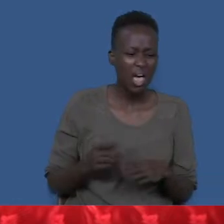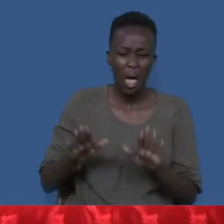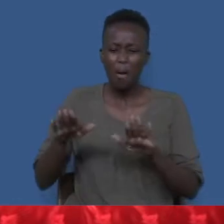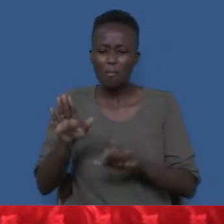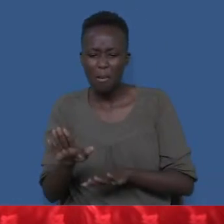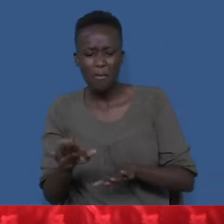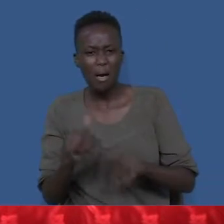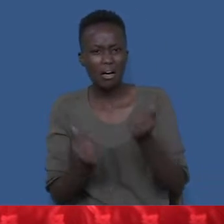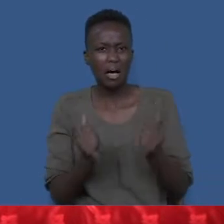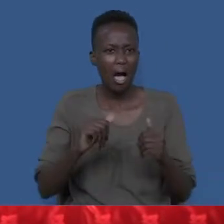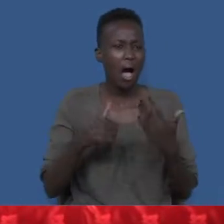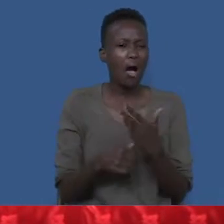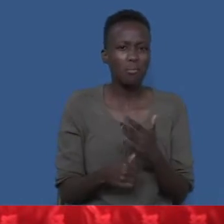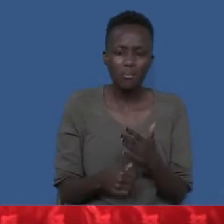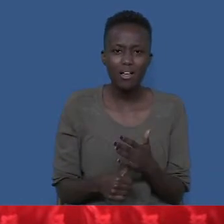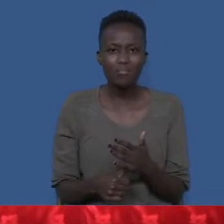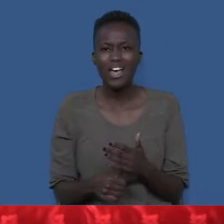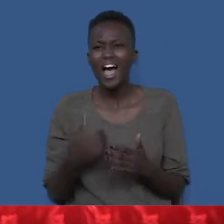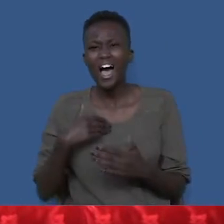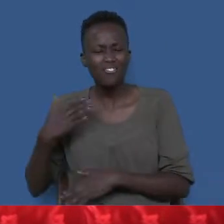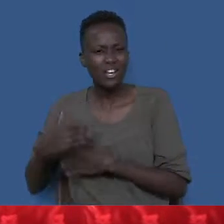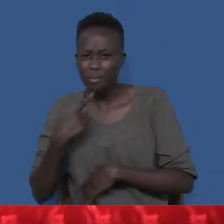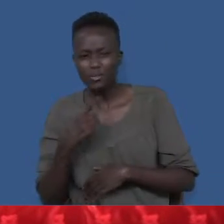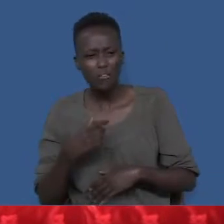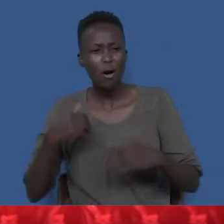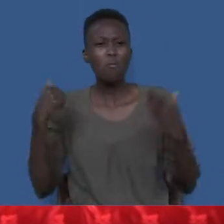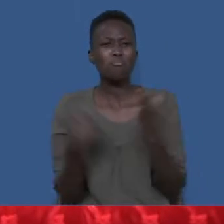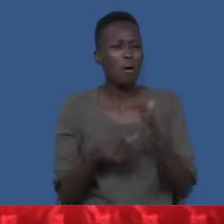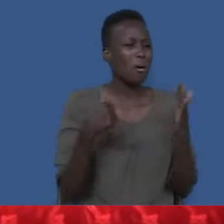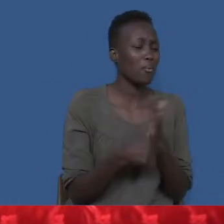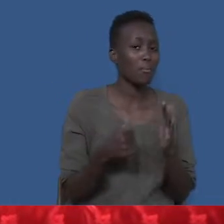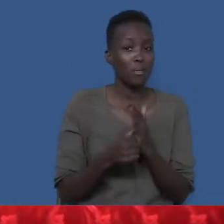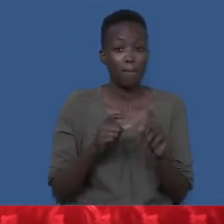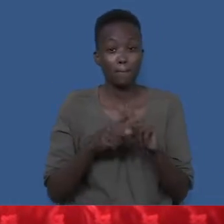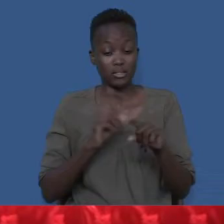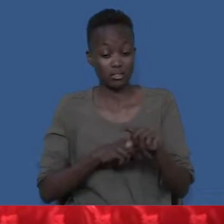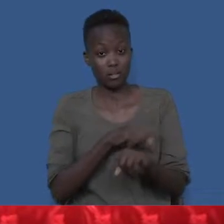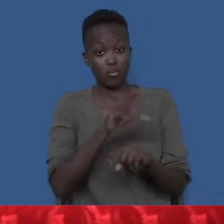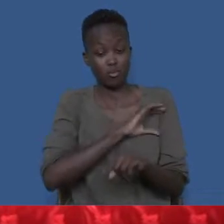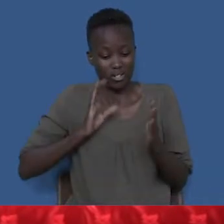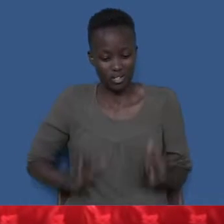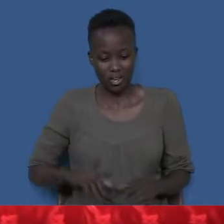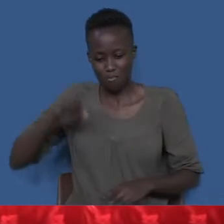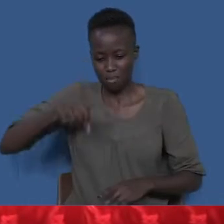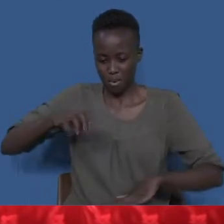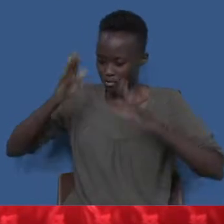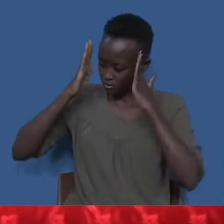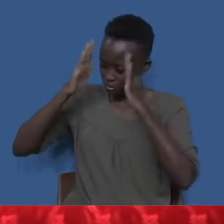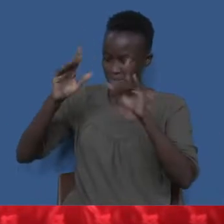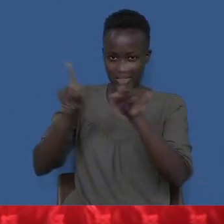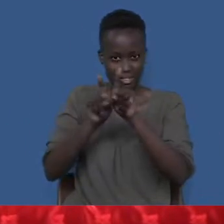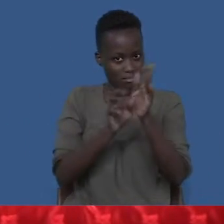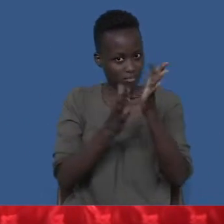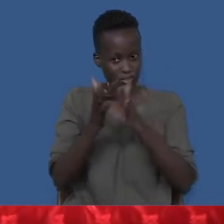flat, around issues of neighbors doing this or that. As a believer, learn to stay focused like the Lord stayed